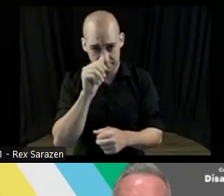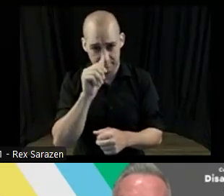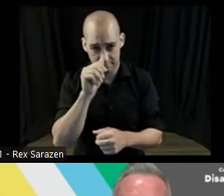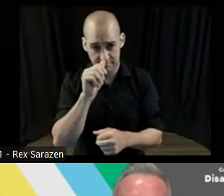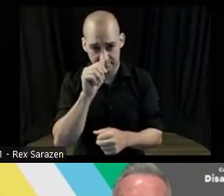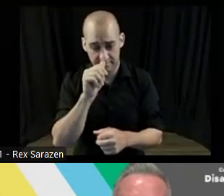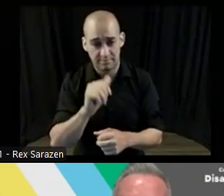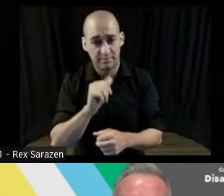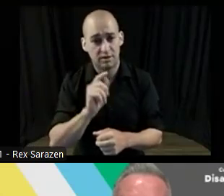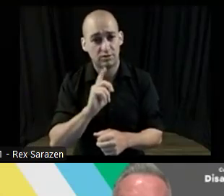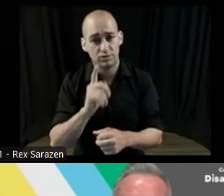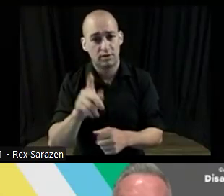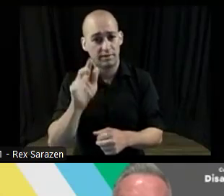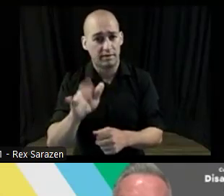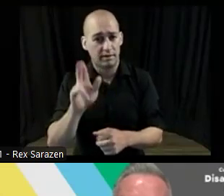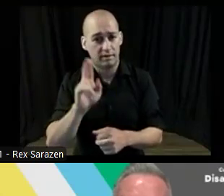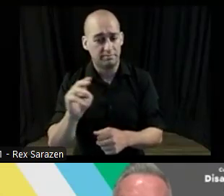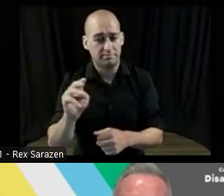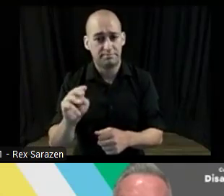I'm not certain that I